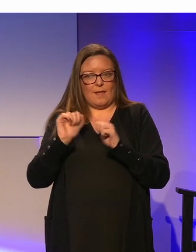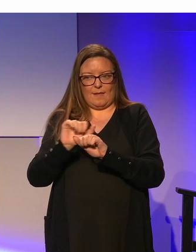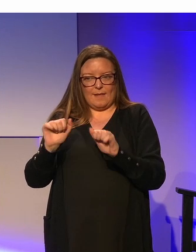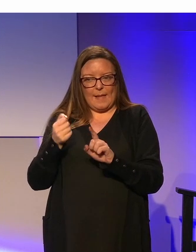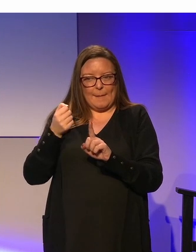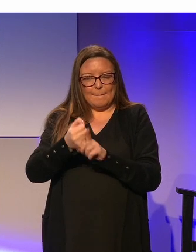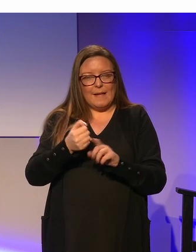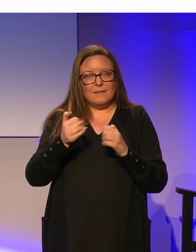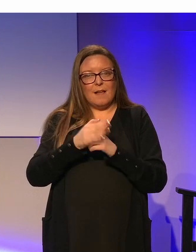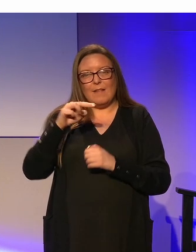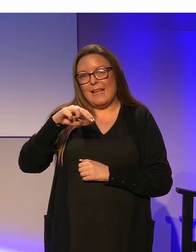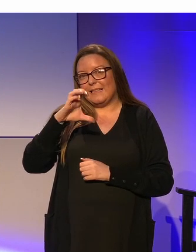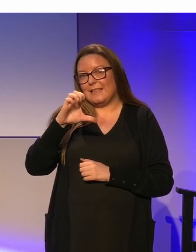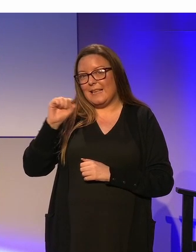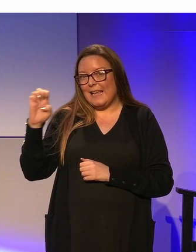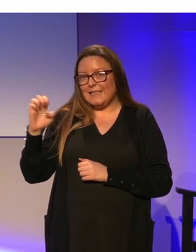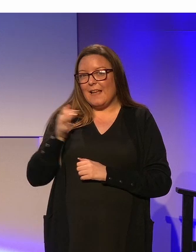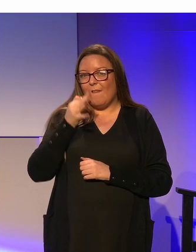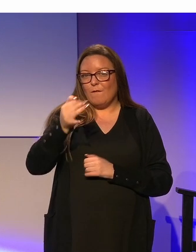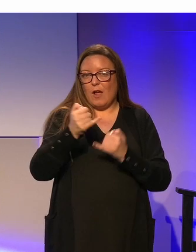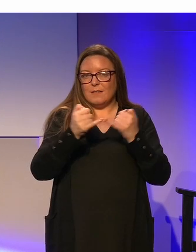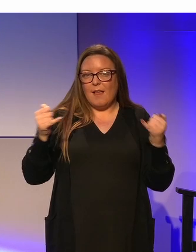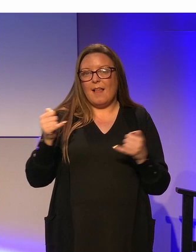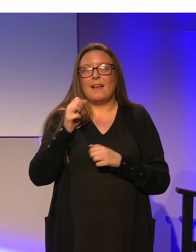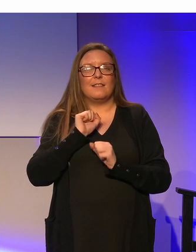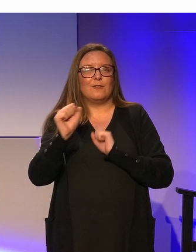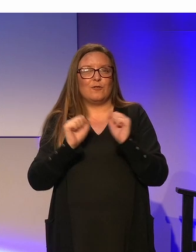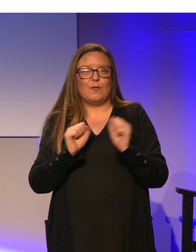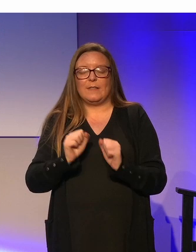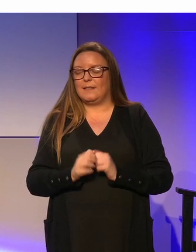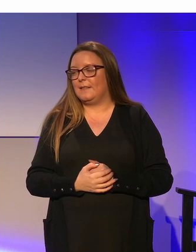impact of NCSE's frontline services?